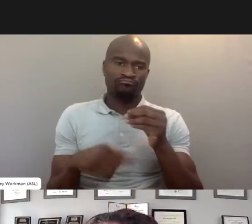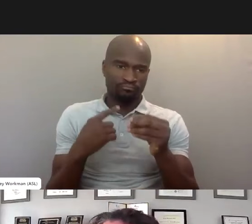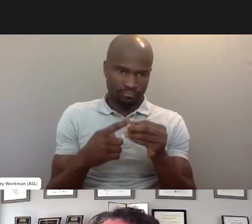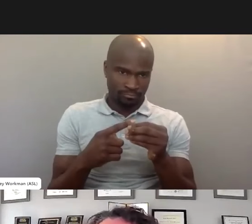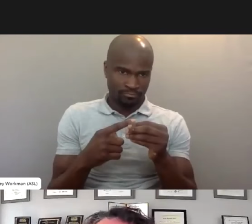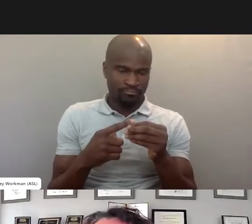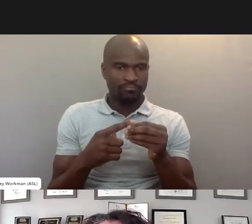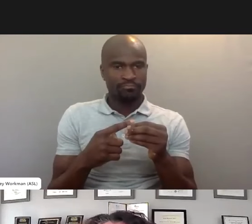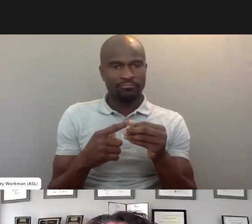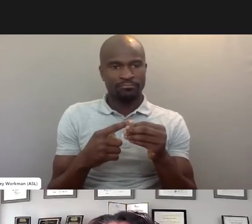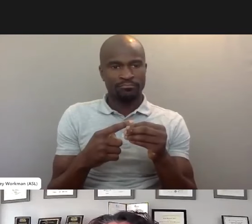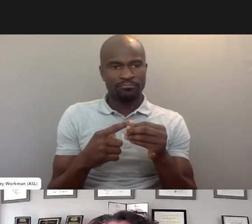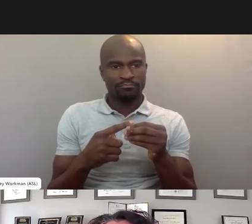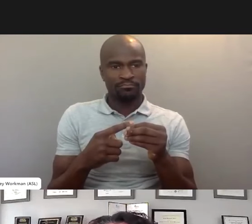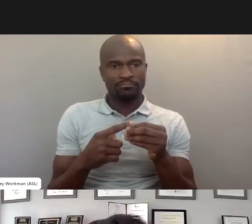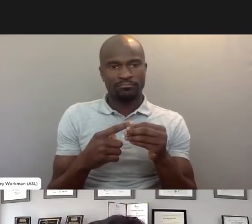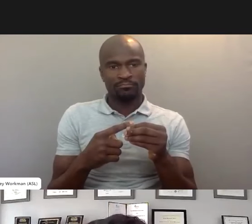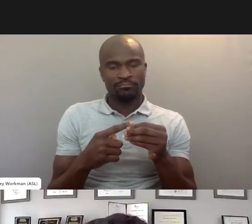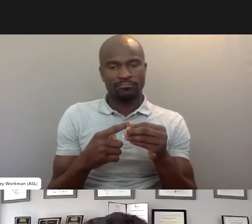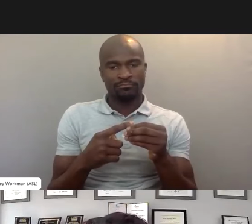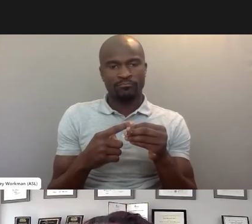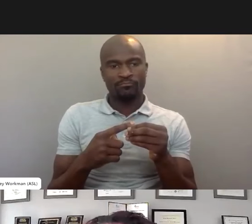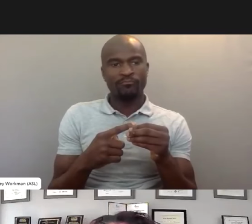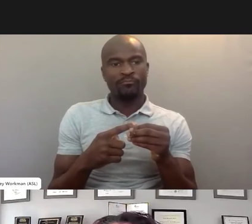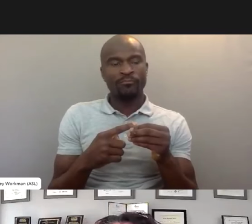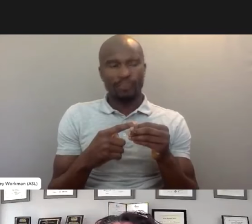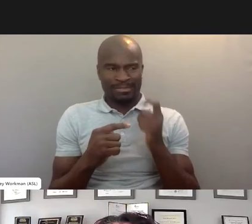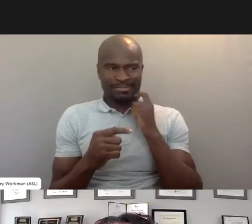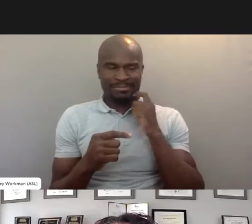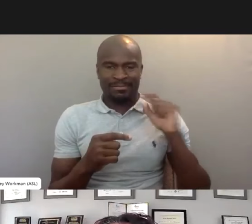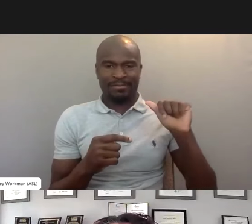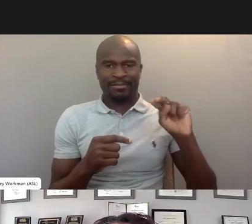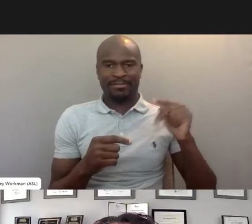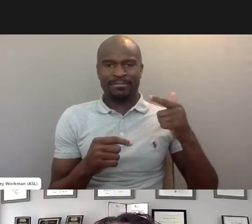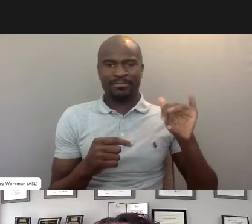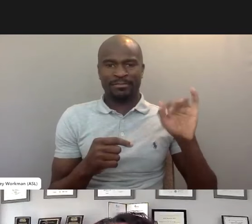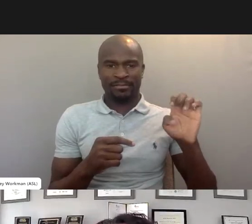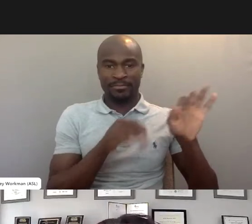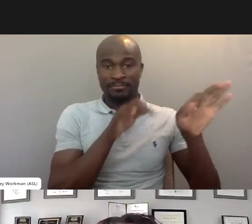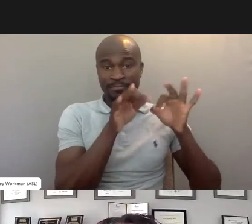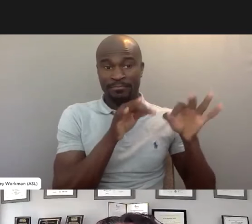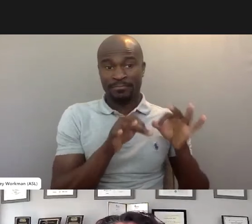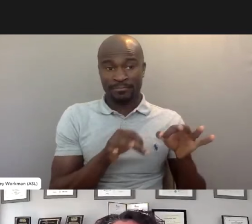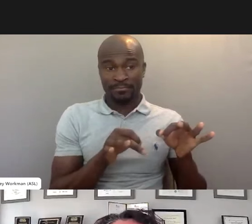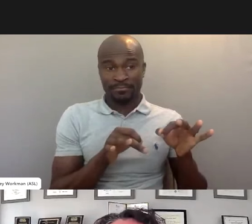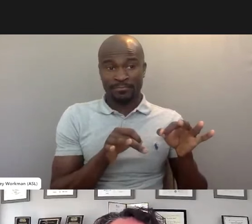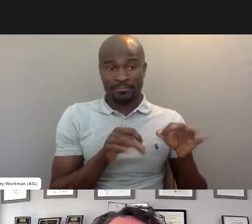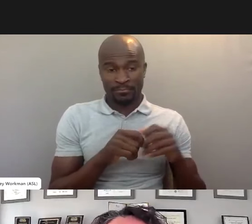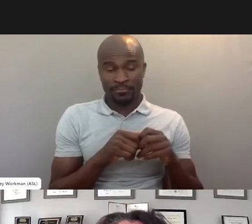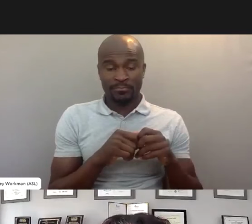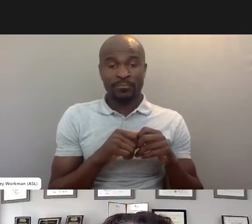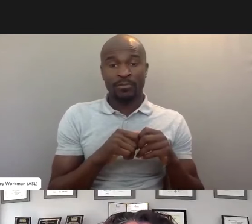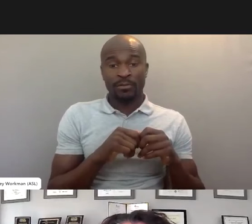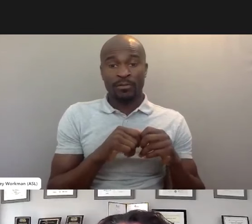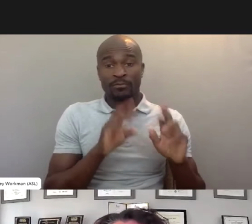us to back to kind of what Angie mentioned, that there, in response to mass violence, there